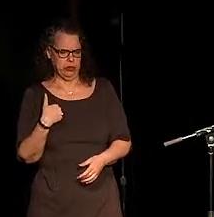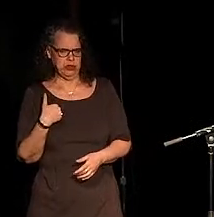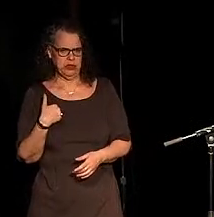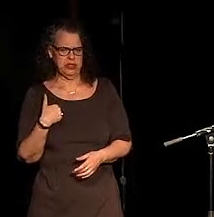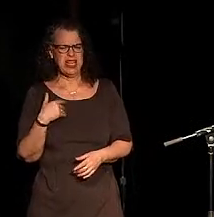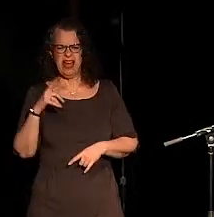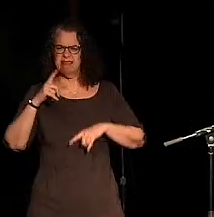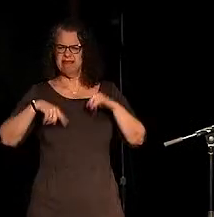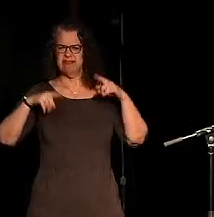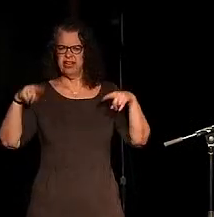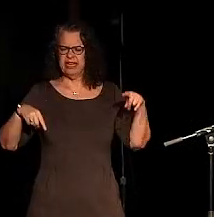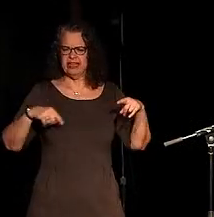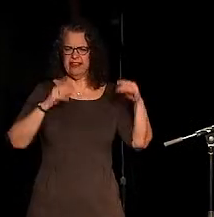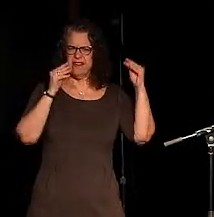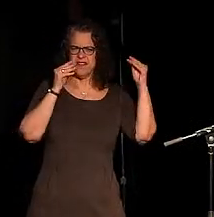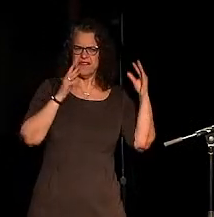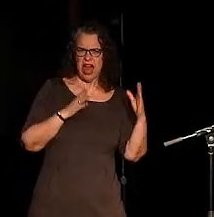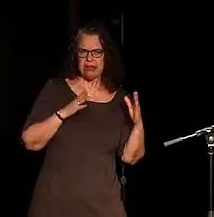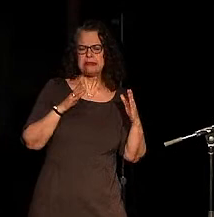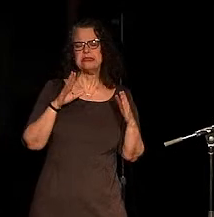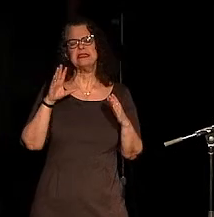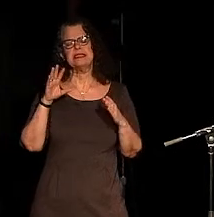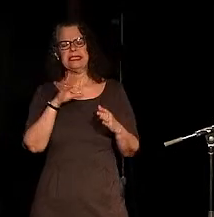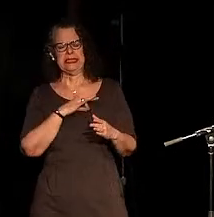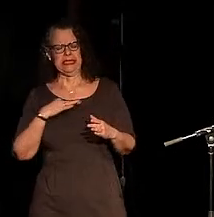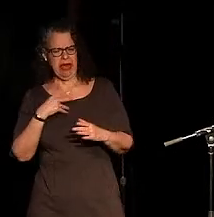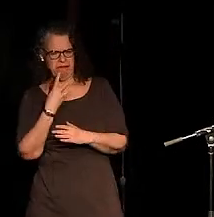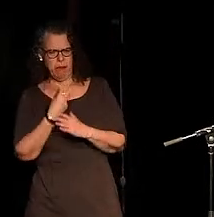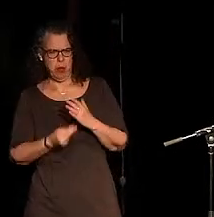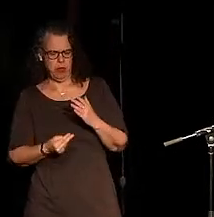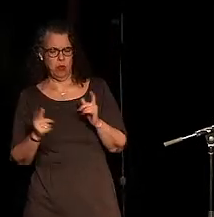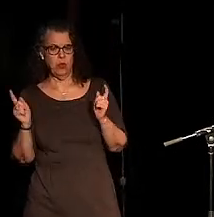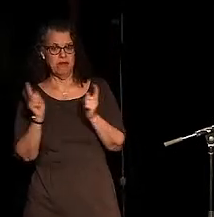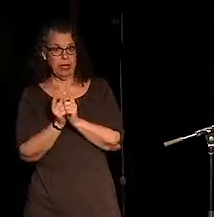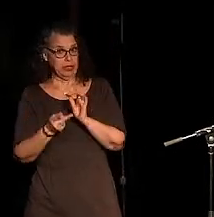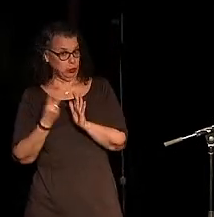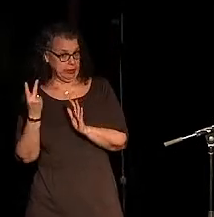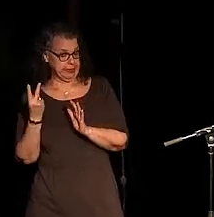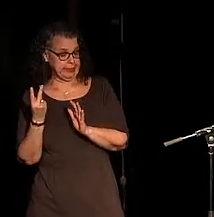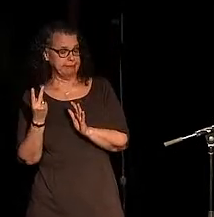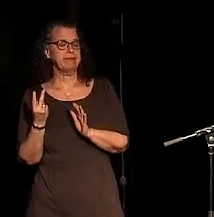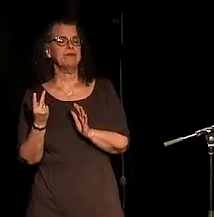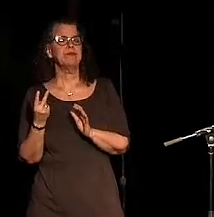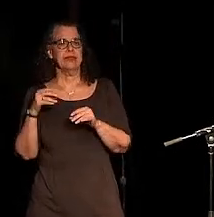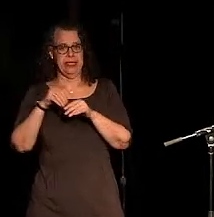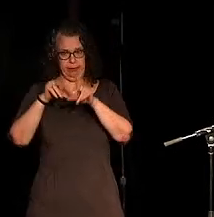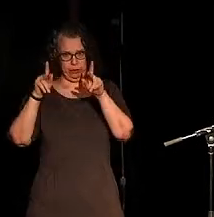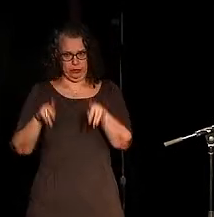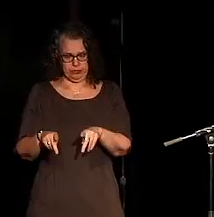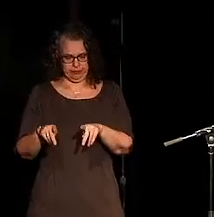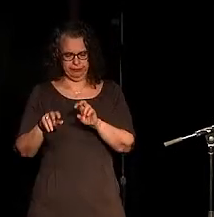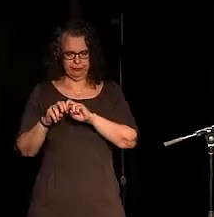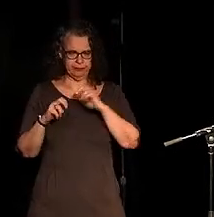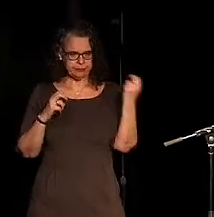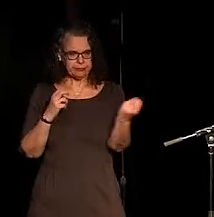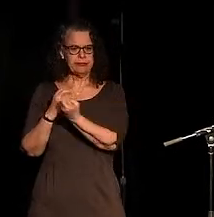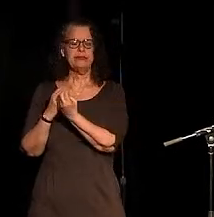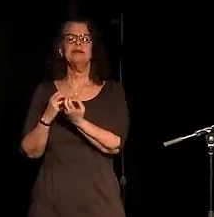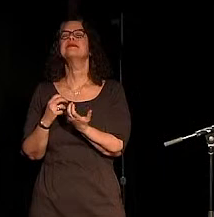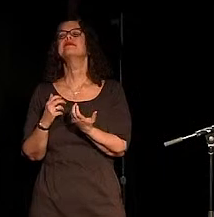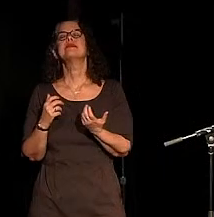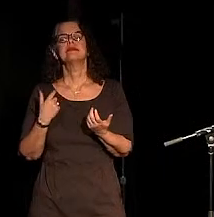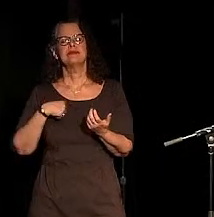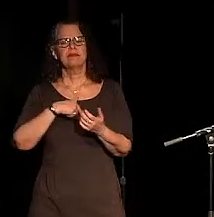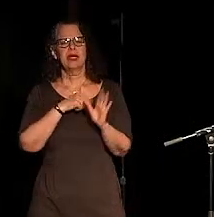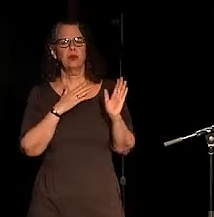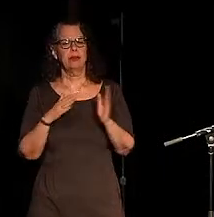mix of faculty and staff. And we've met twice. We've met in person, and we intend